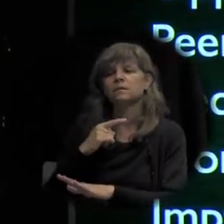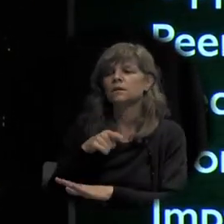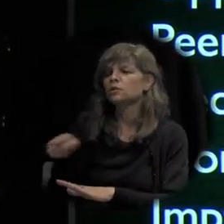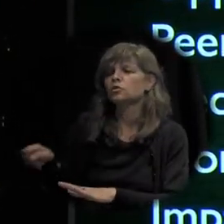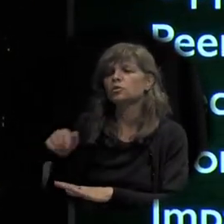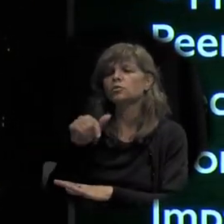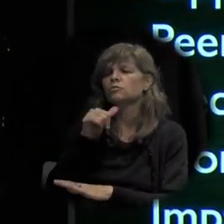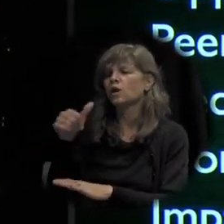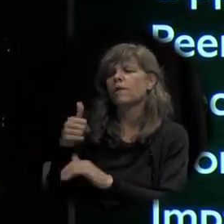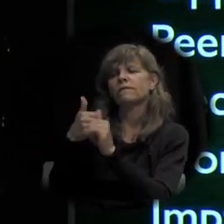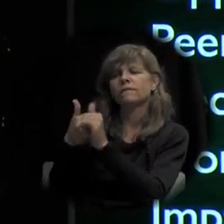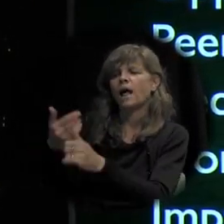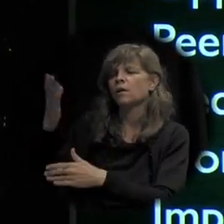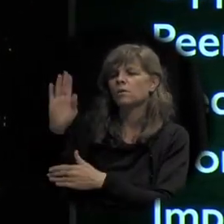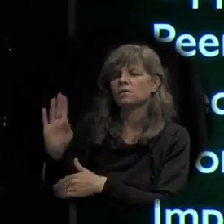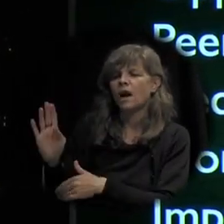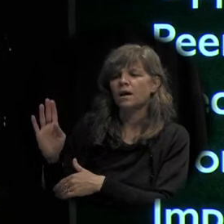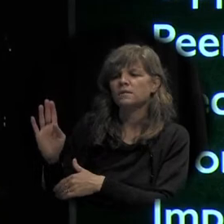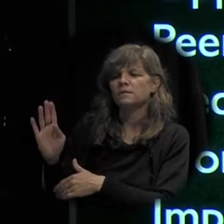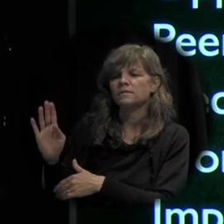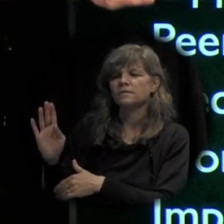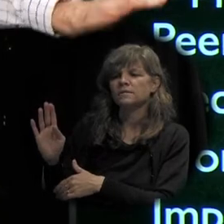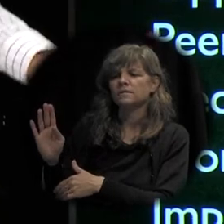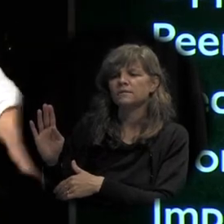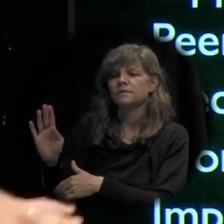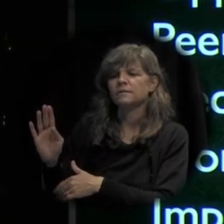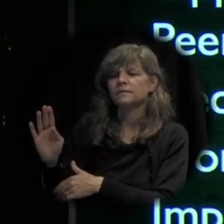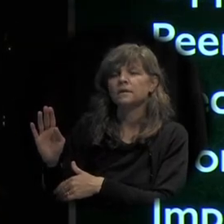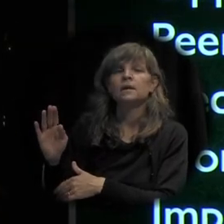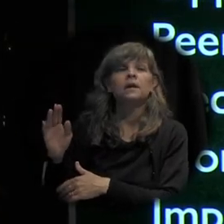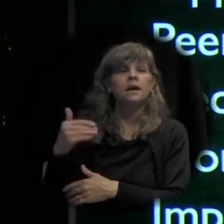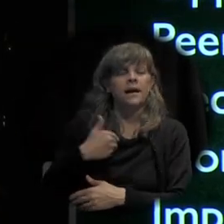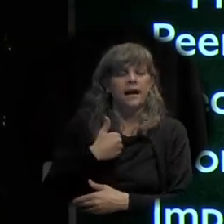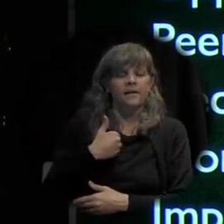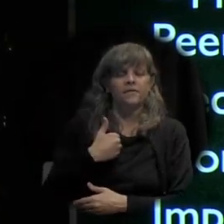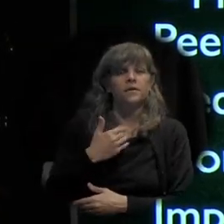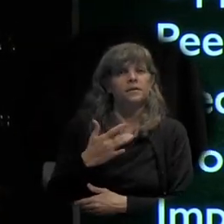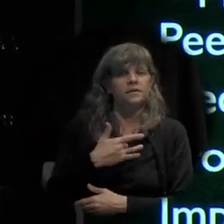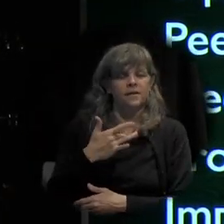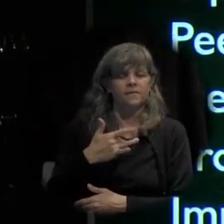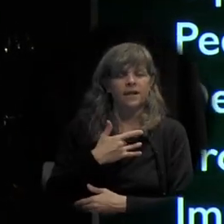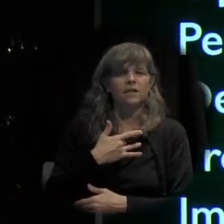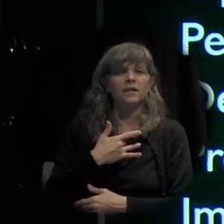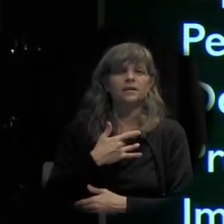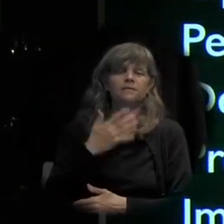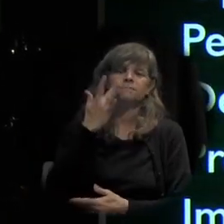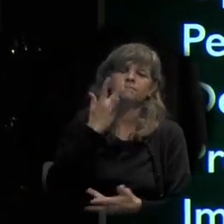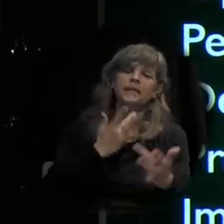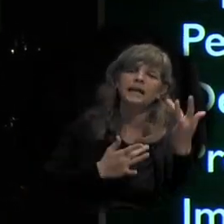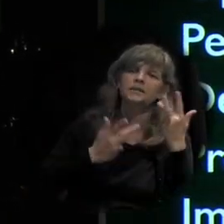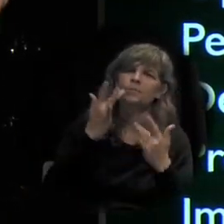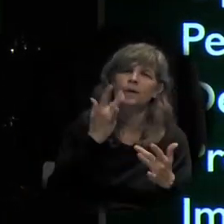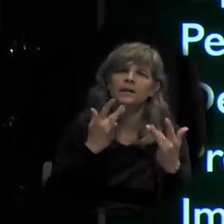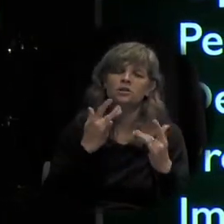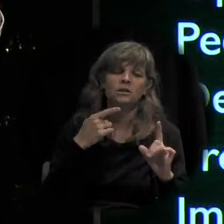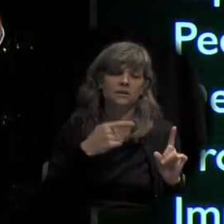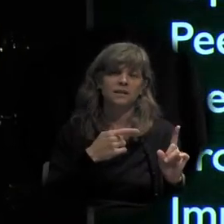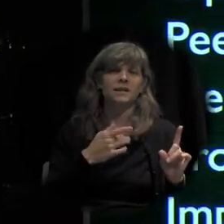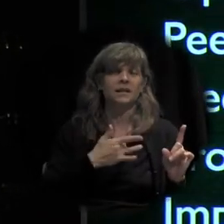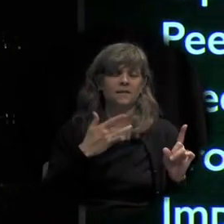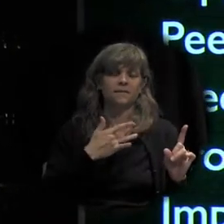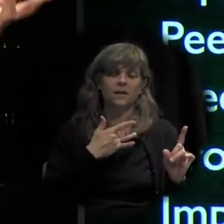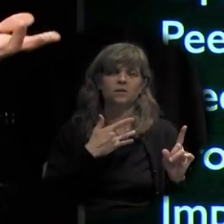Yahweh anyway. There is a spiritual sense of desperation as well. He's not only